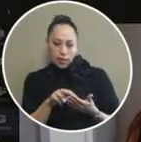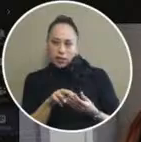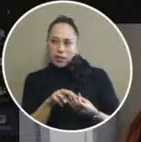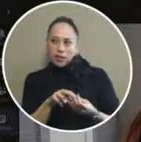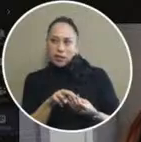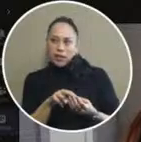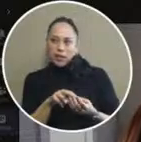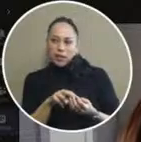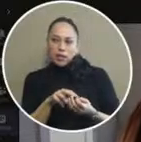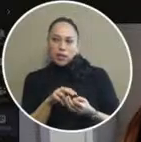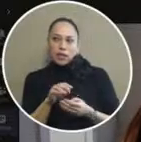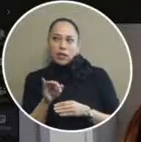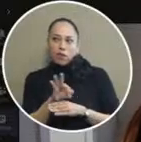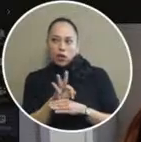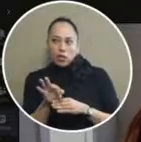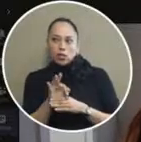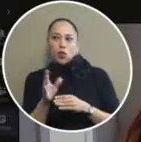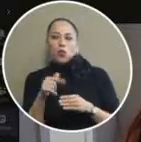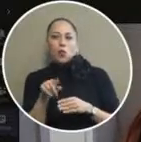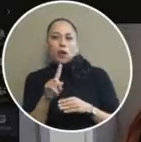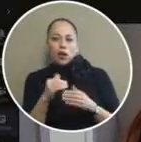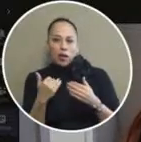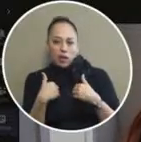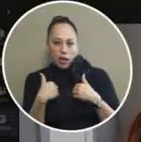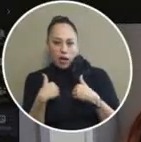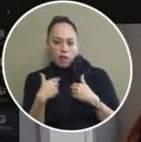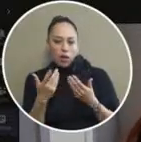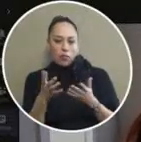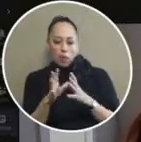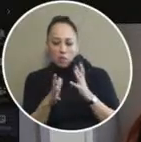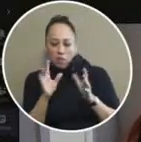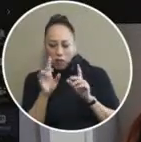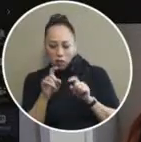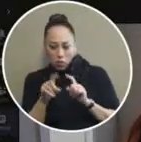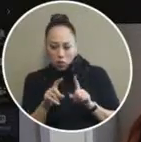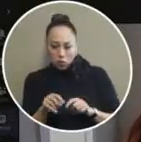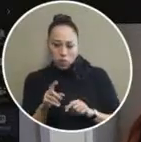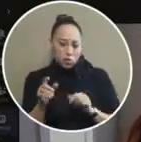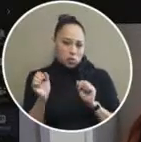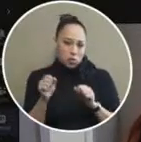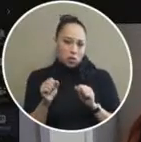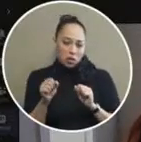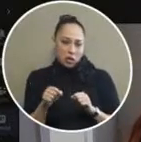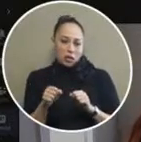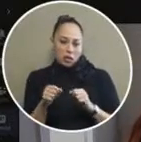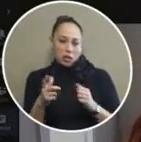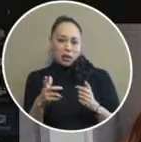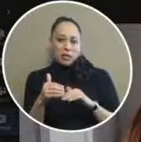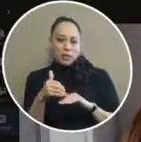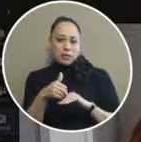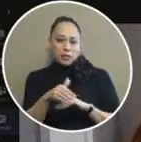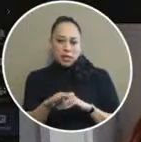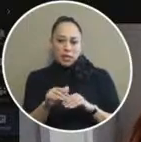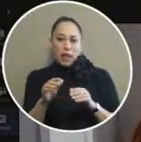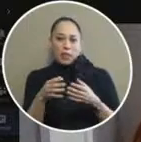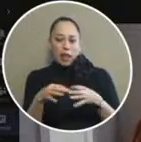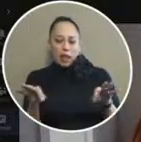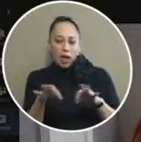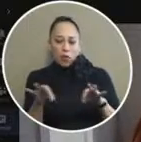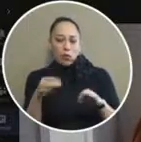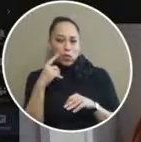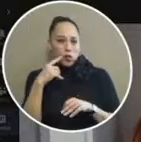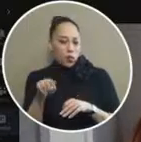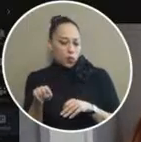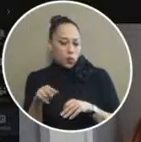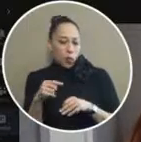the lift fund, shift fund that we did, we as council members got a lot of questions. So if possible, not for action, but if you could just send us the language of the notice